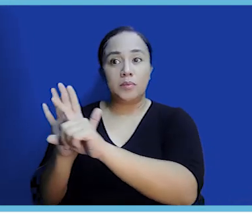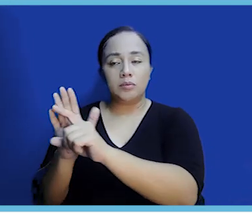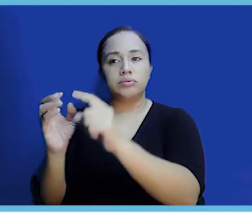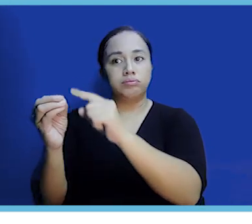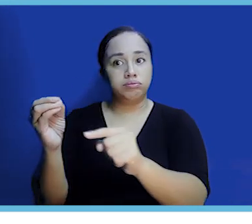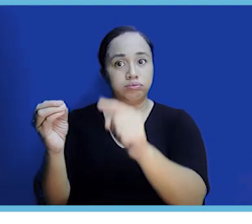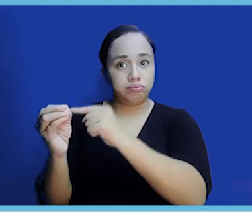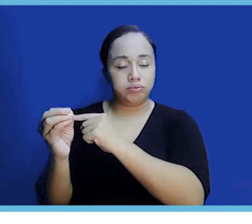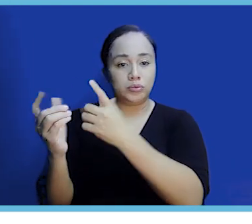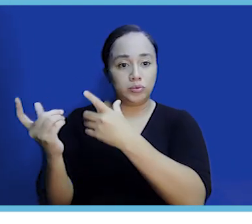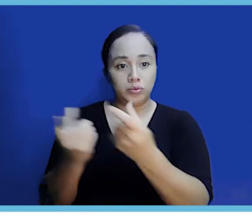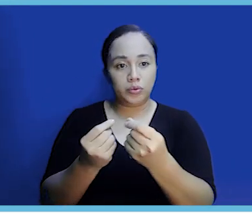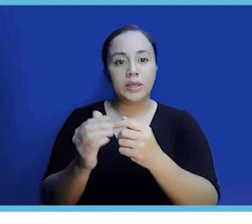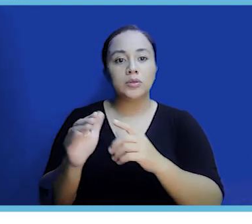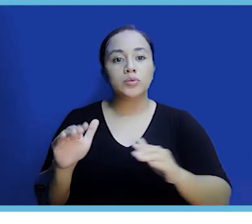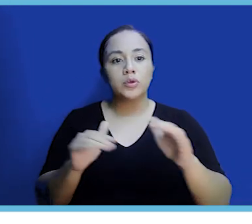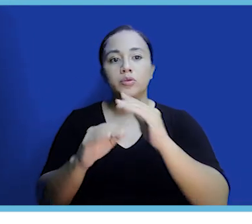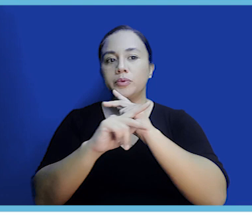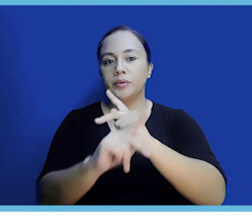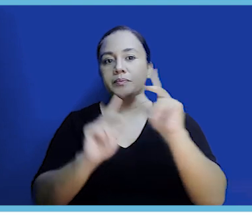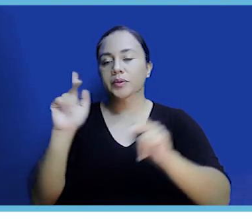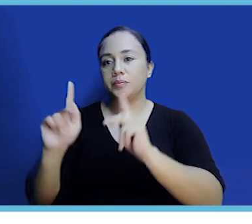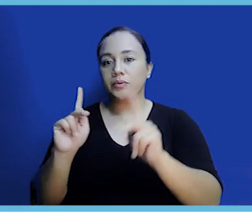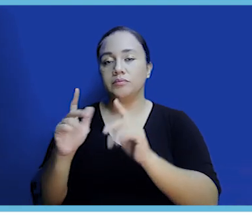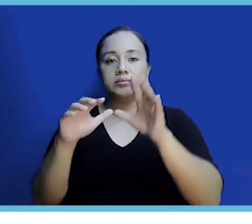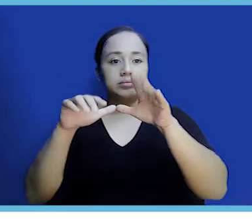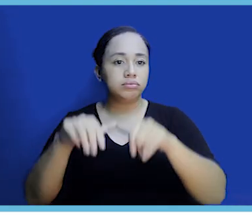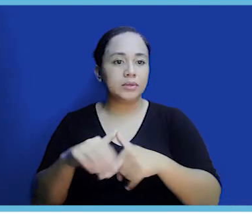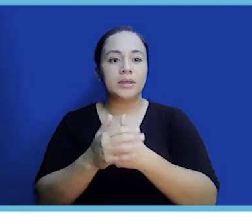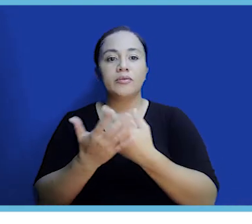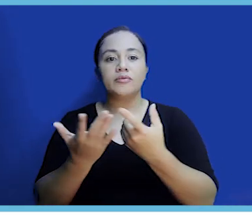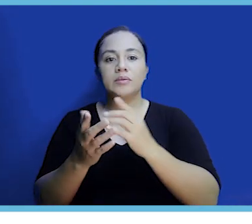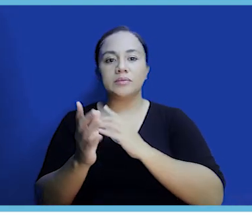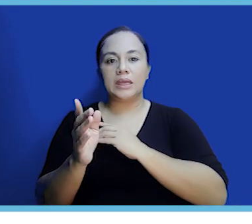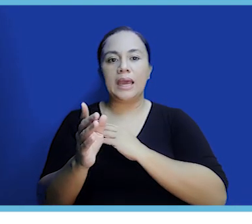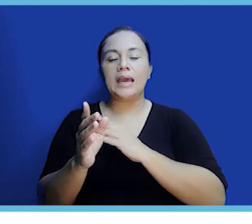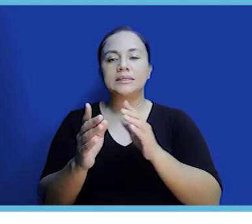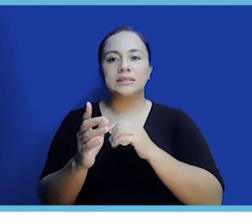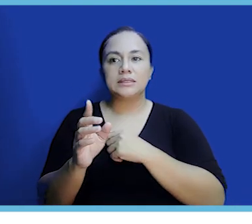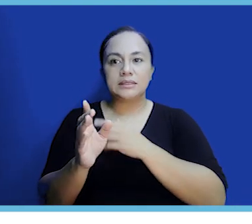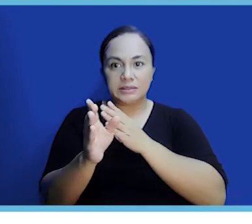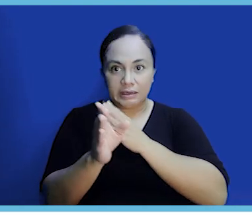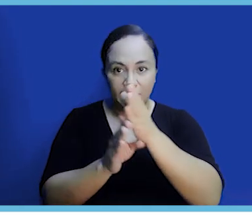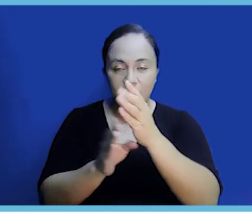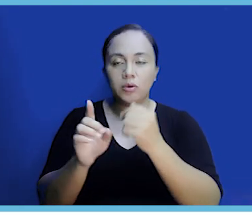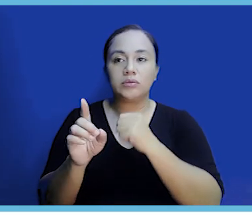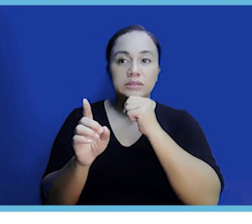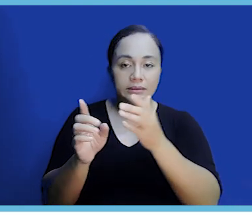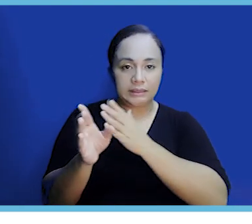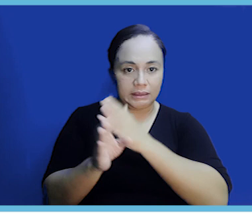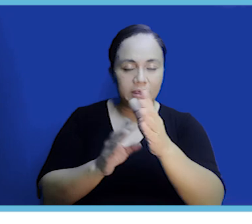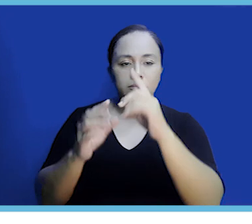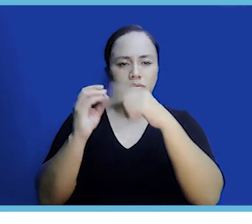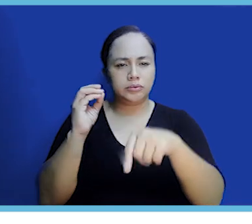of prohibiting discriminatory acts and taking steps to protect people with disabilities from direct and indirect forms